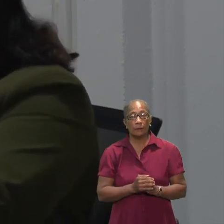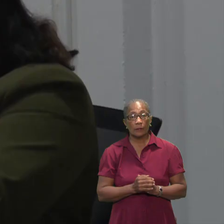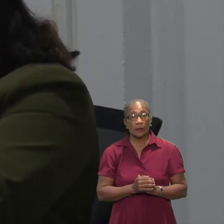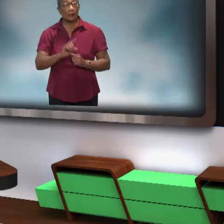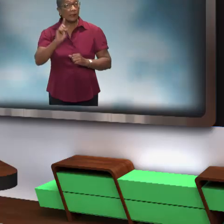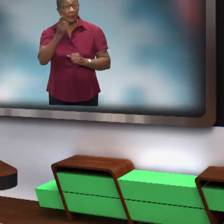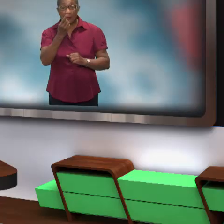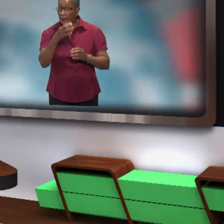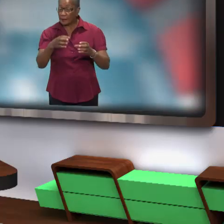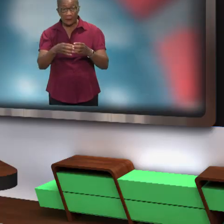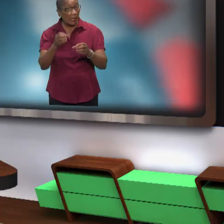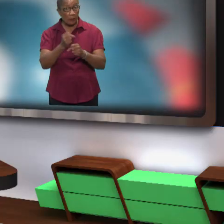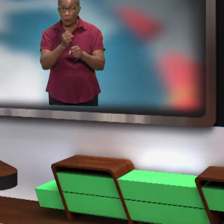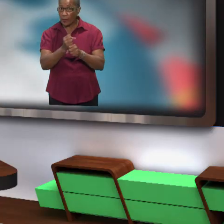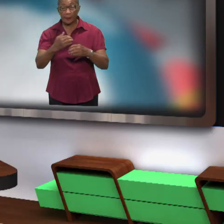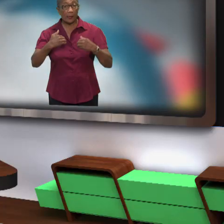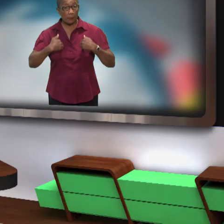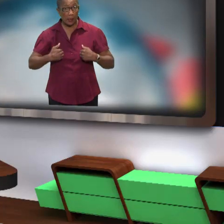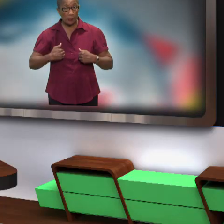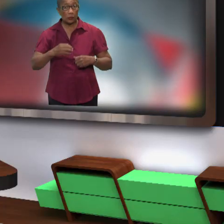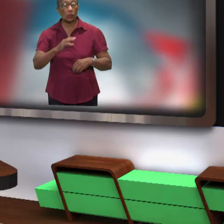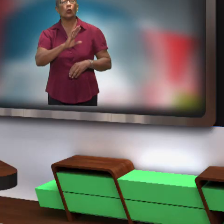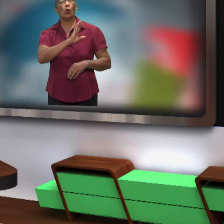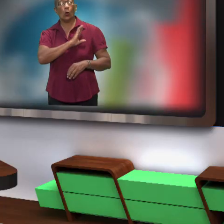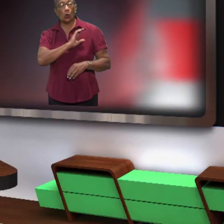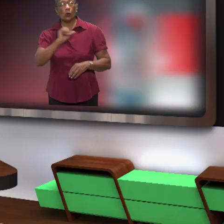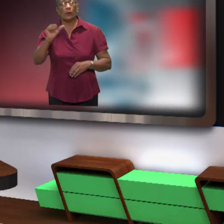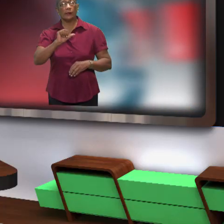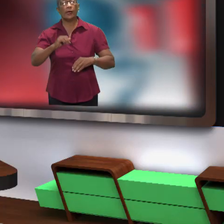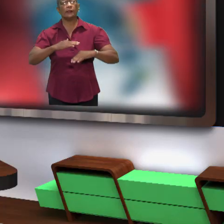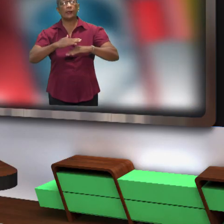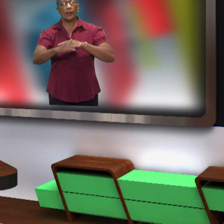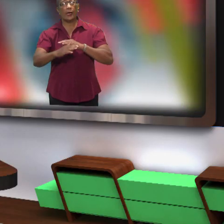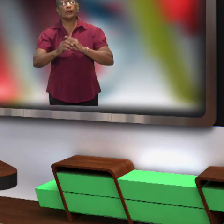countries in the field of safety and increasing preparedness.